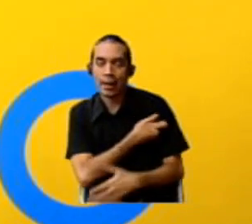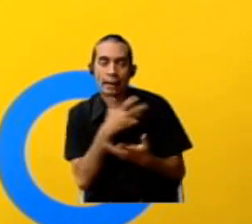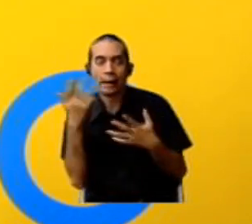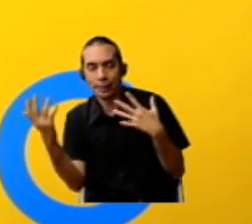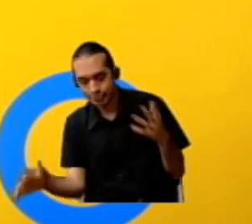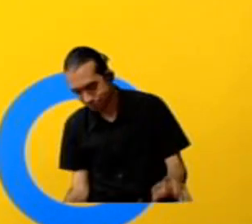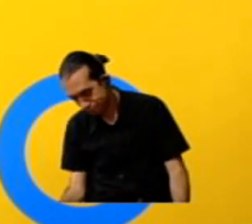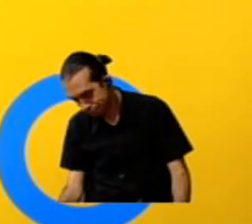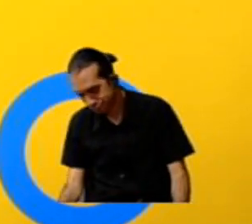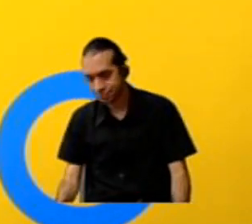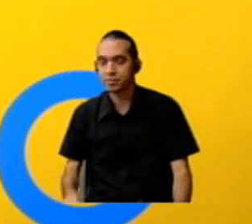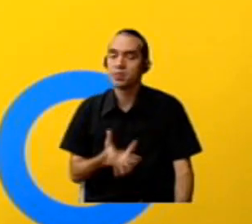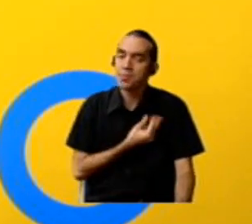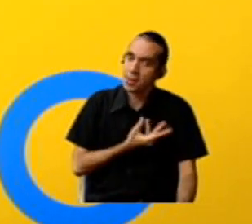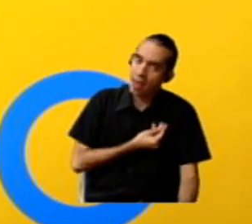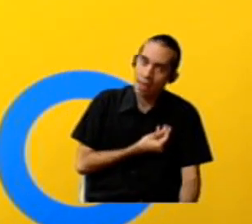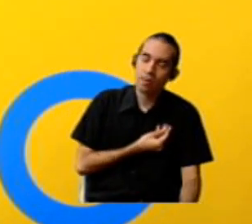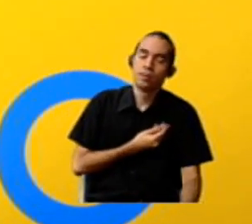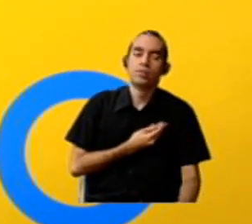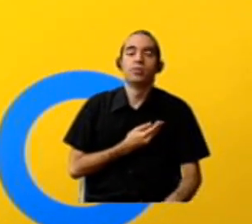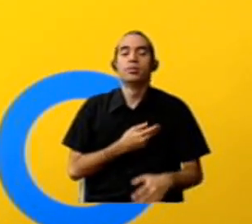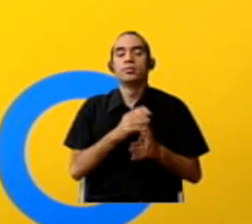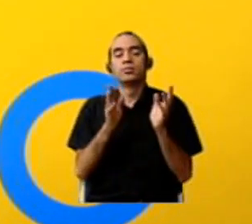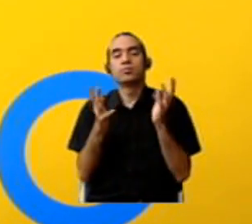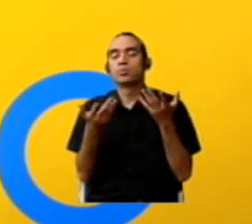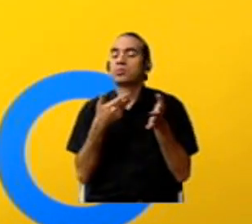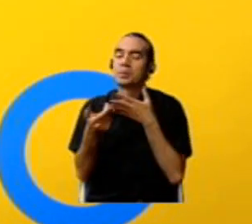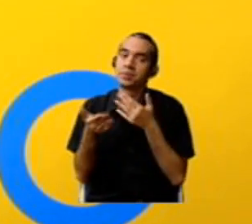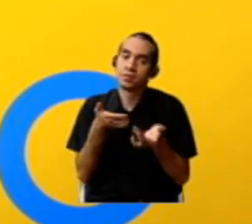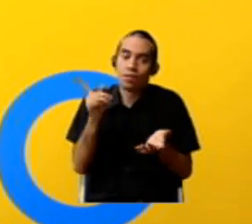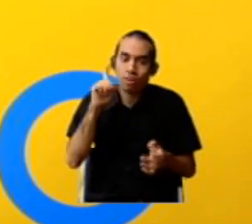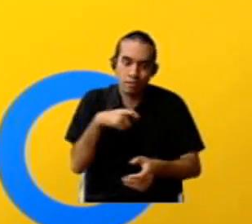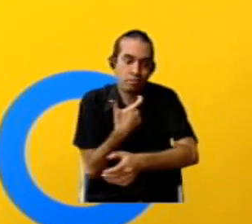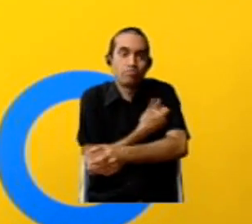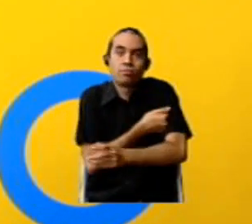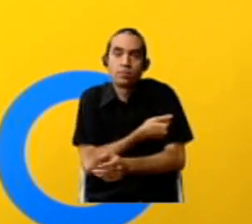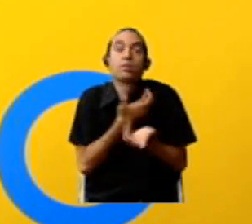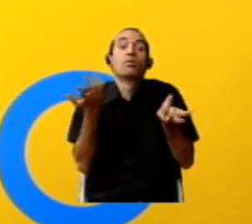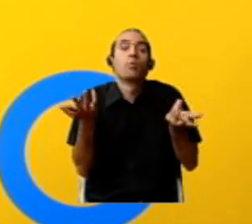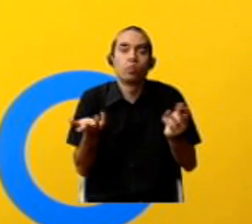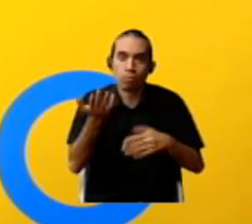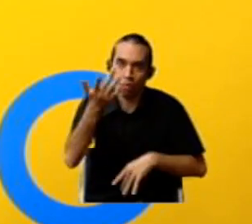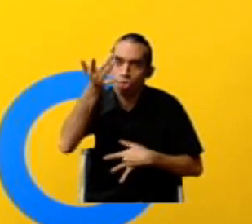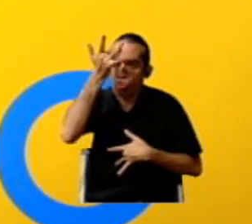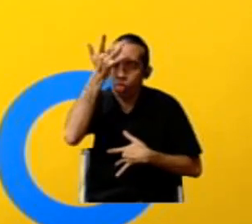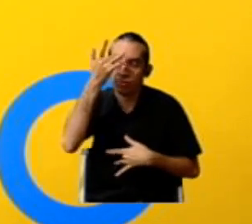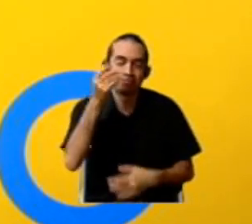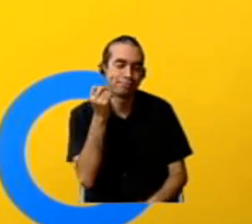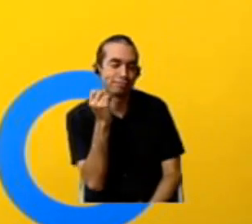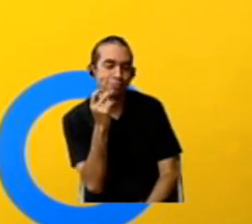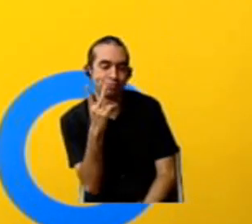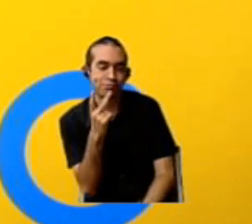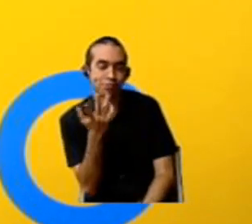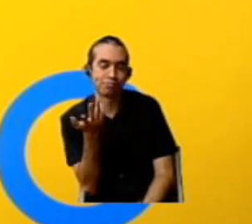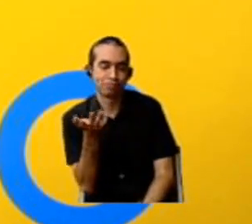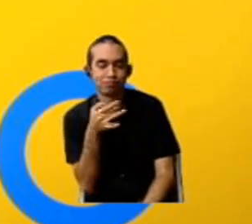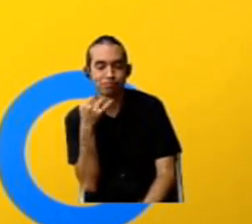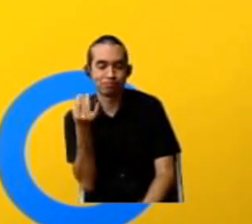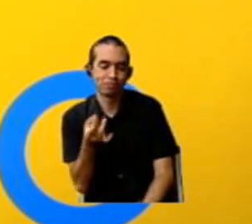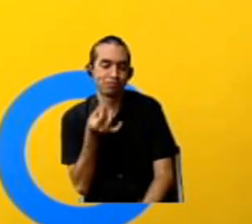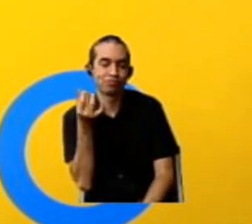know it's scary, Julie. But if you don't get an injection, you're going to get sick. Okay, if you